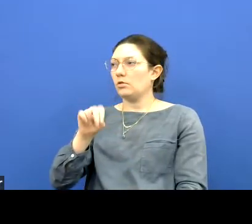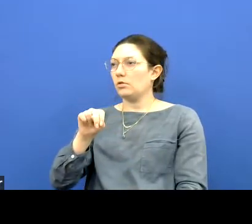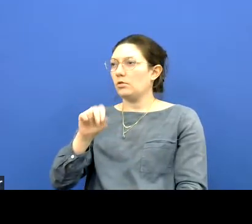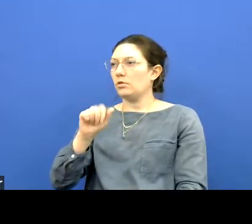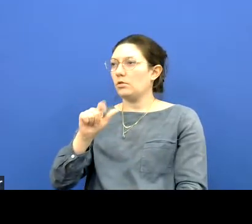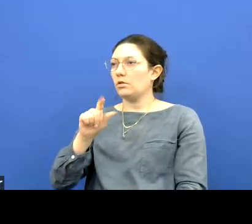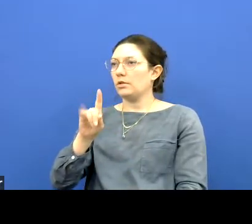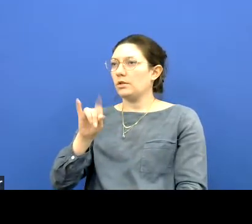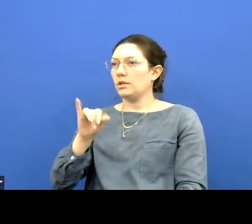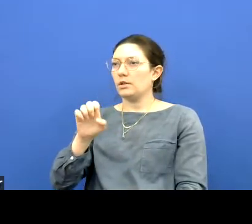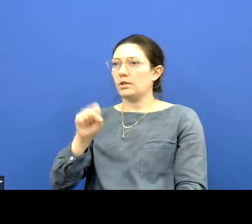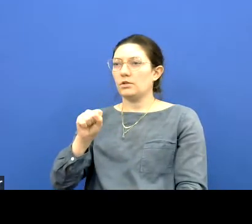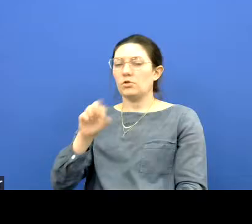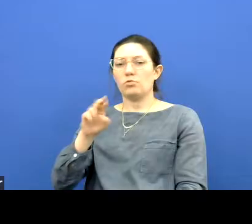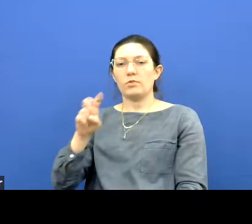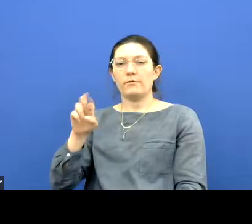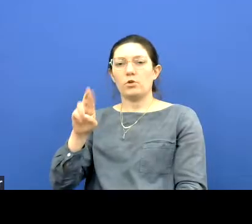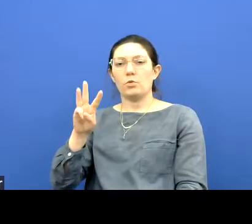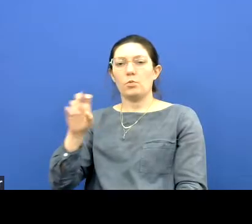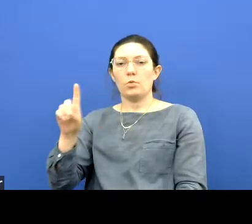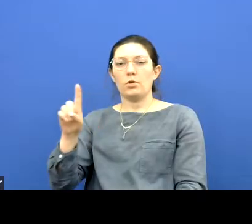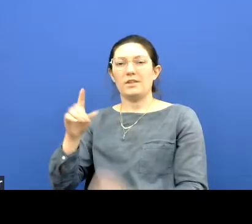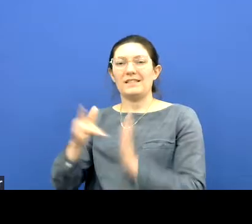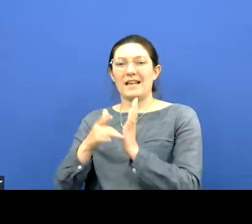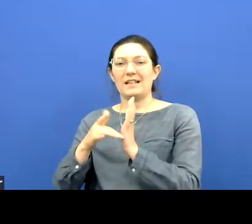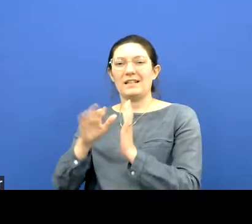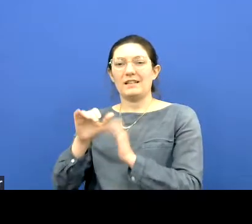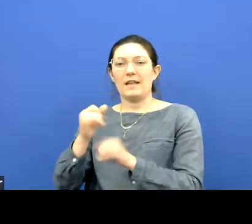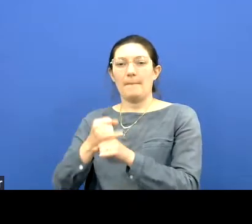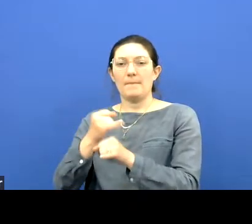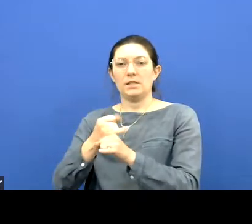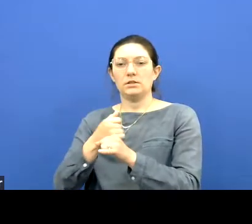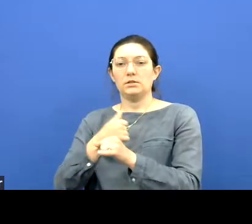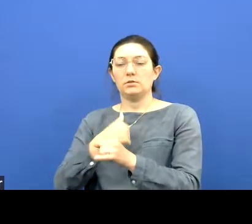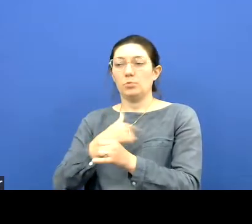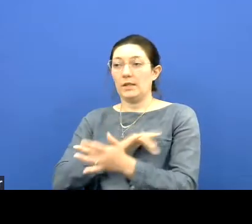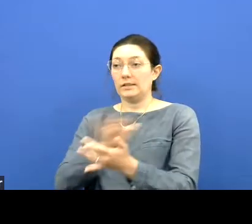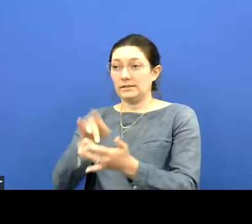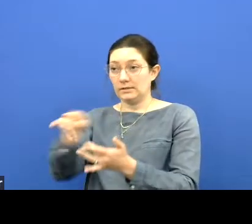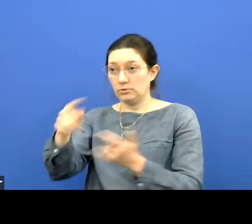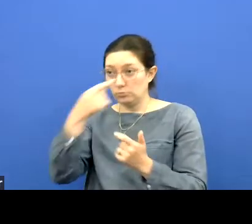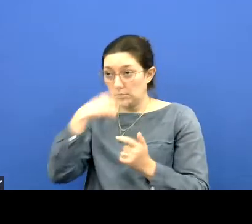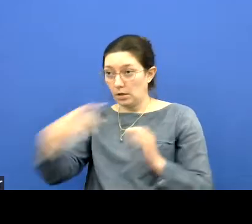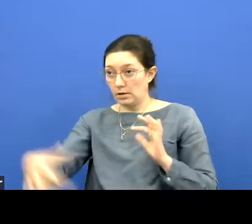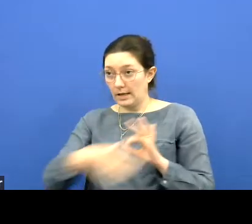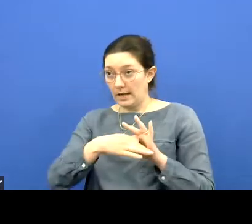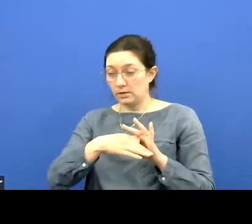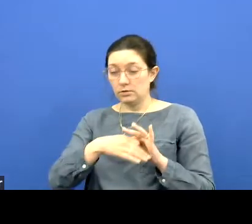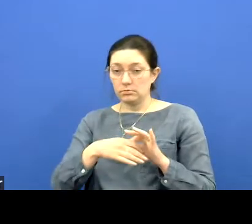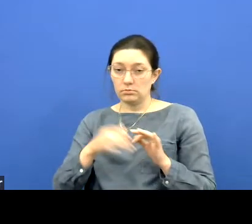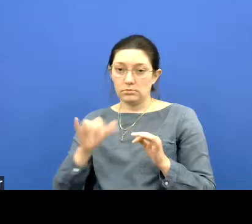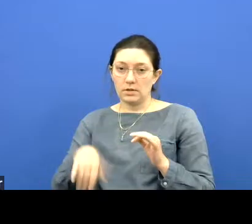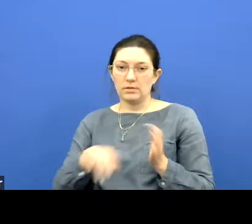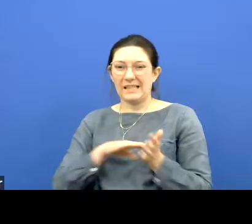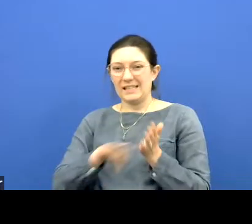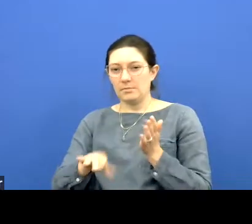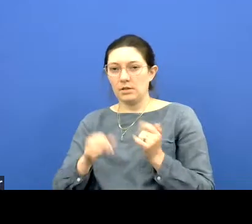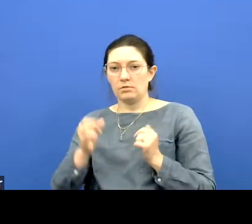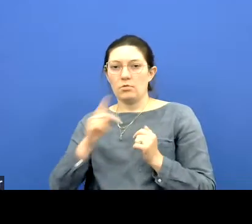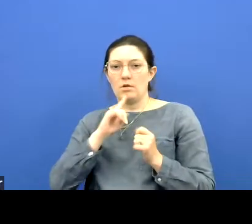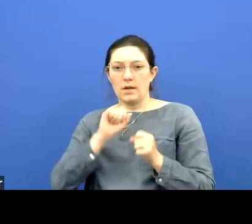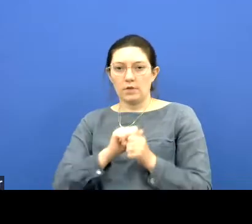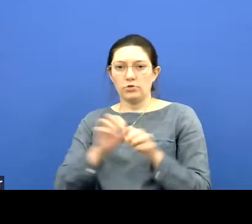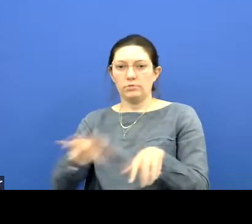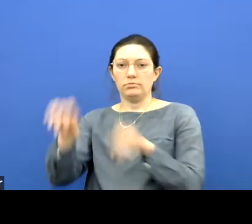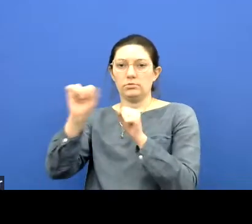Riverwood Tech Campus. They've actually put in a bunch of that trail. We would talk to them about whether we do that as an easement or whether we actually take that